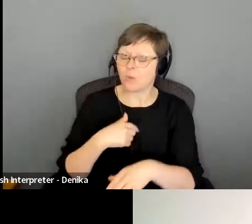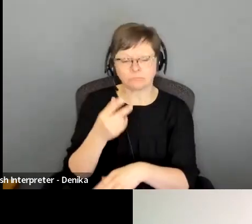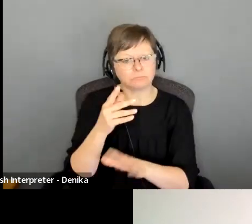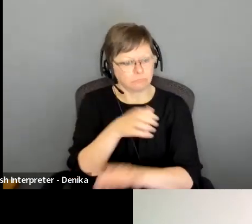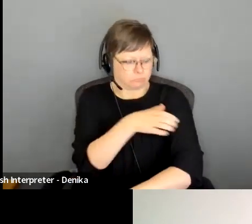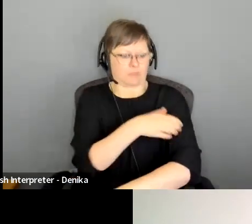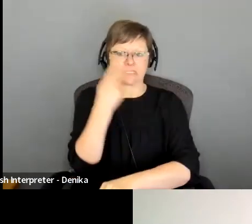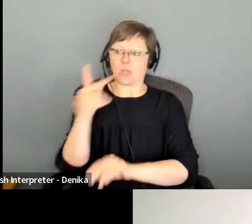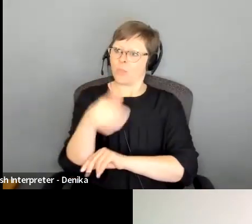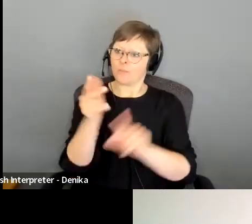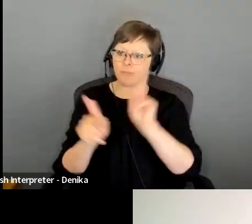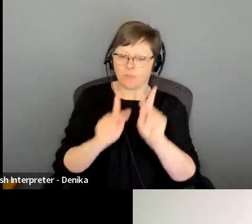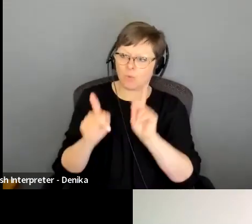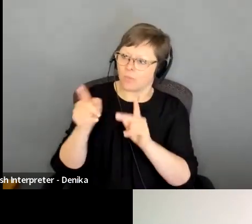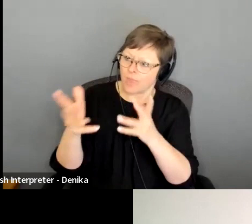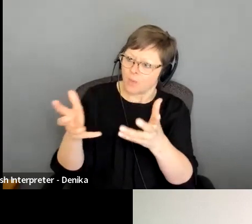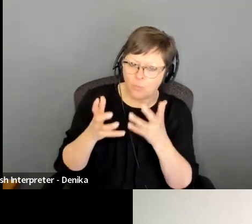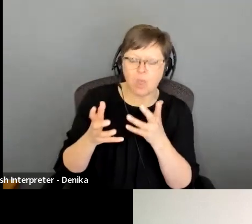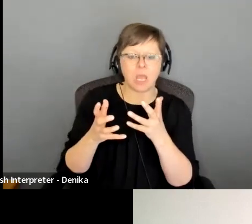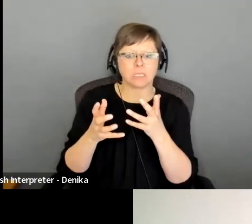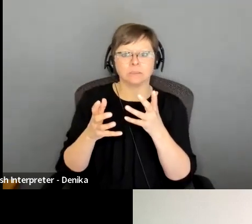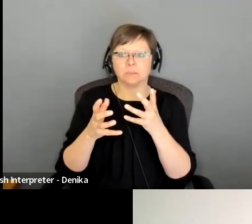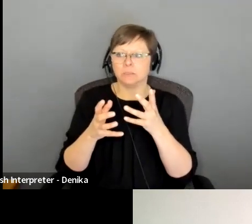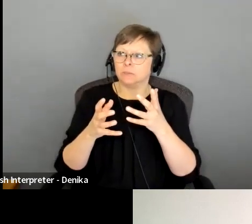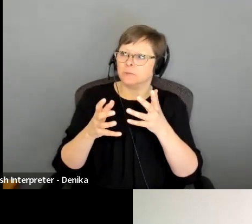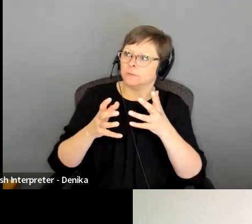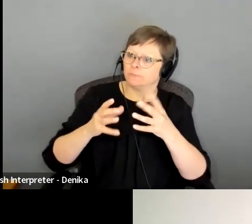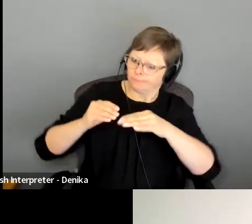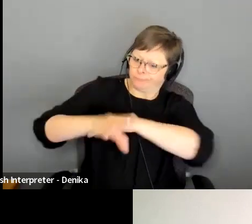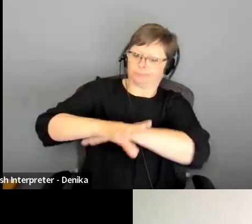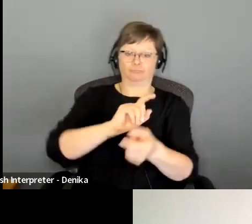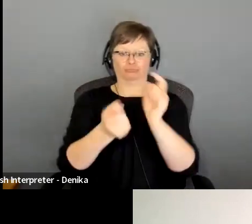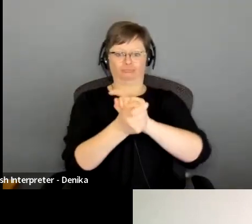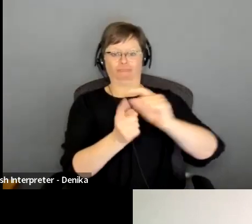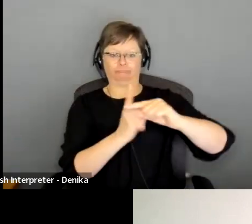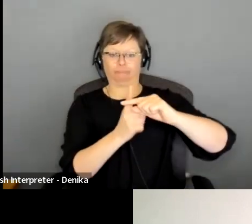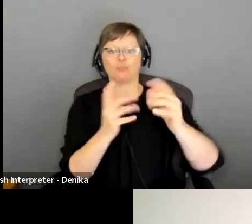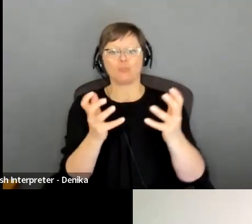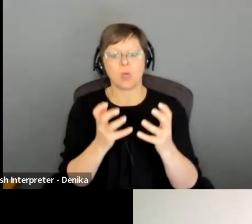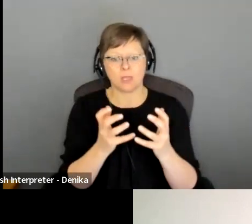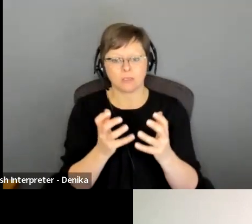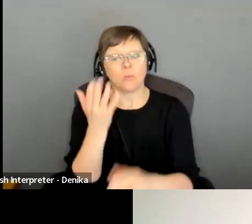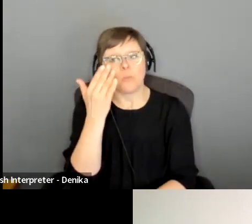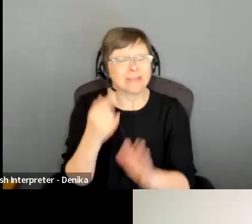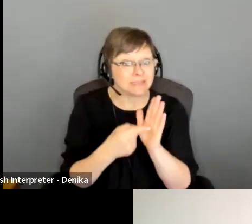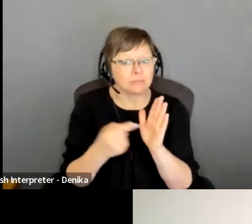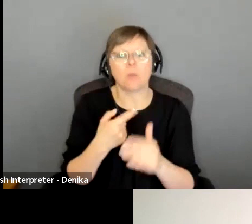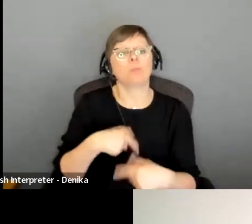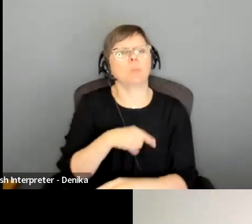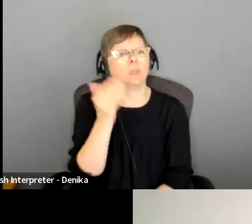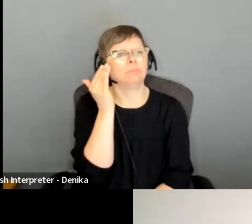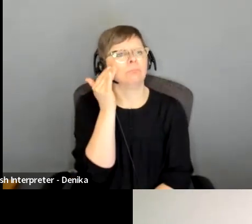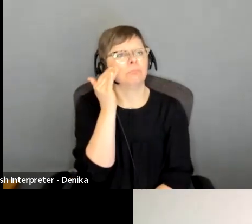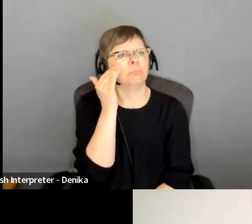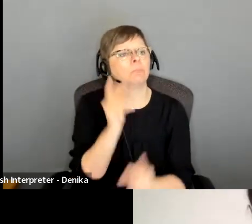to show up and create positive change, because sometimes, again, implicitly, we know that folks want to be good,